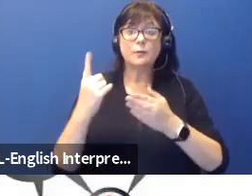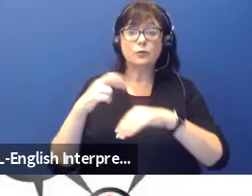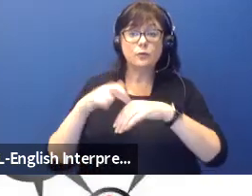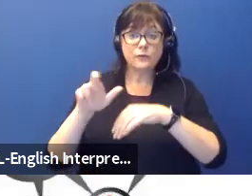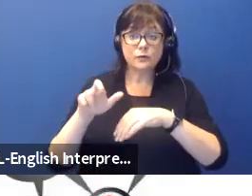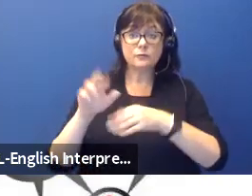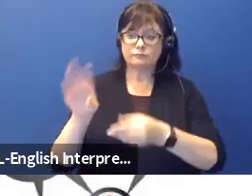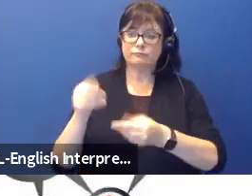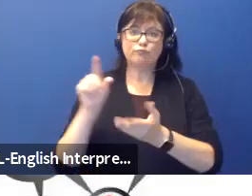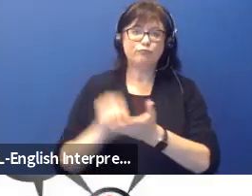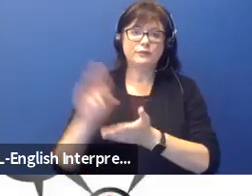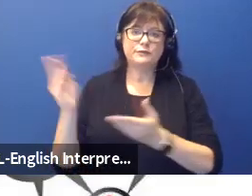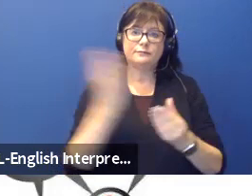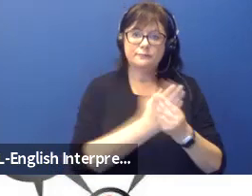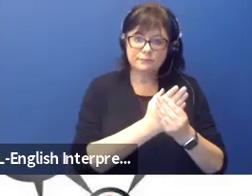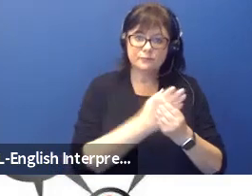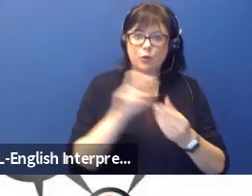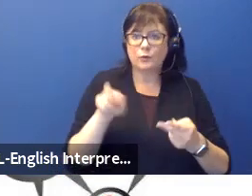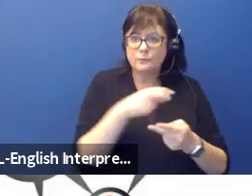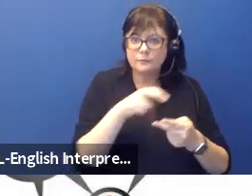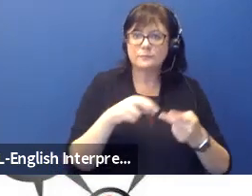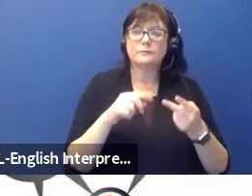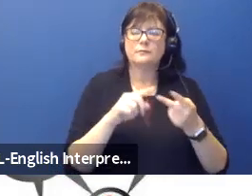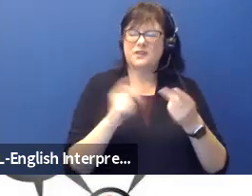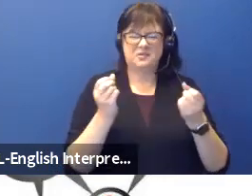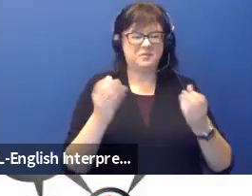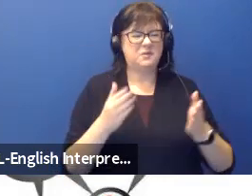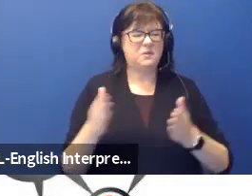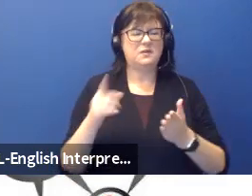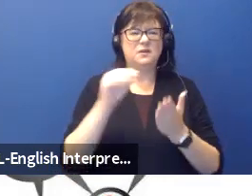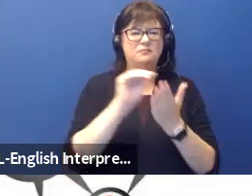referral sources and dates. And so lots of different ways to tracking those referrals.